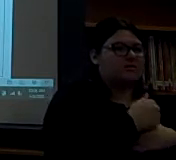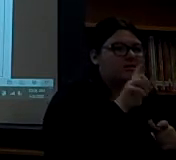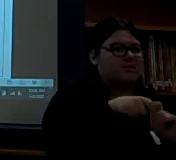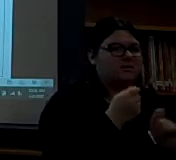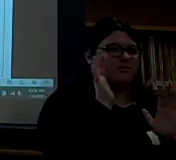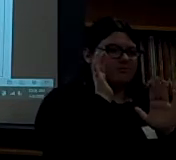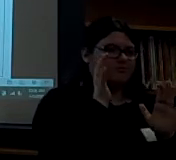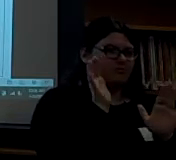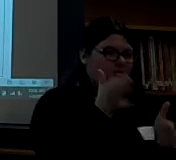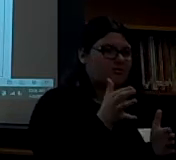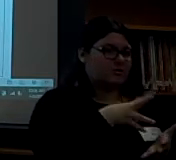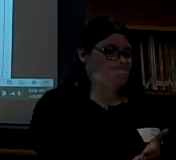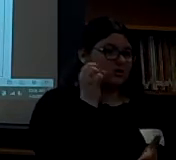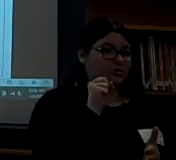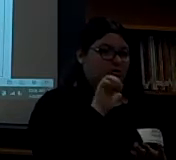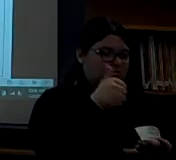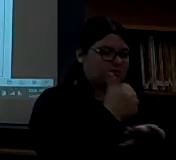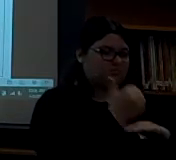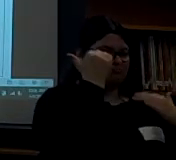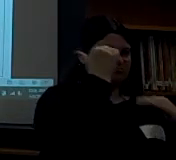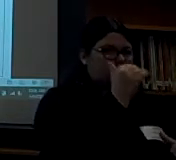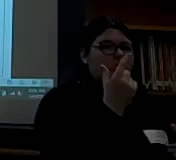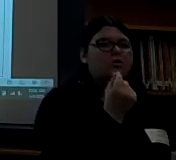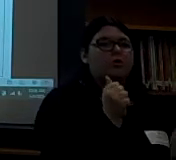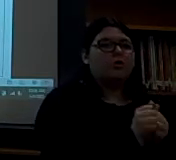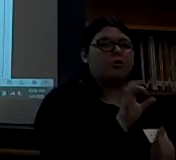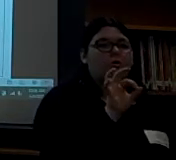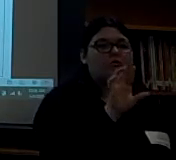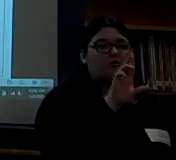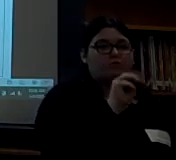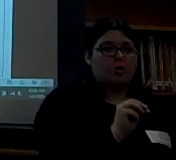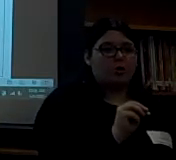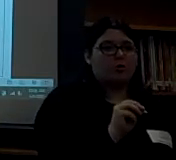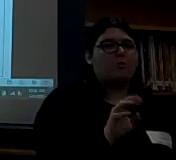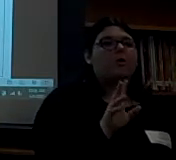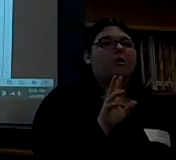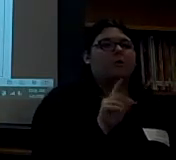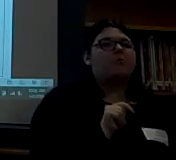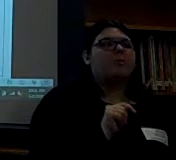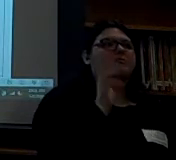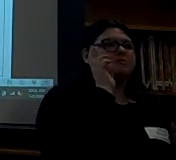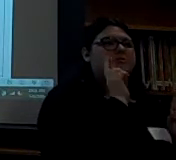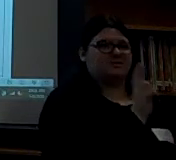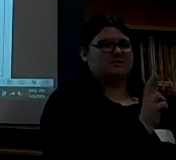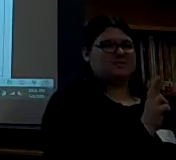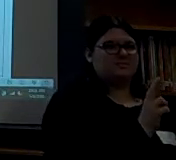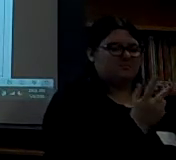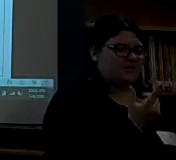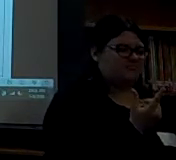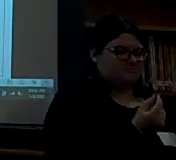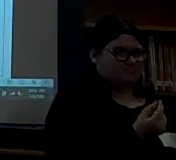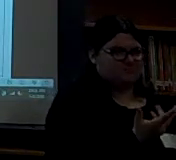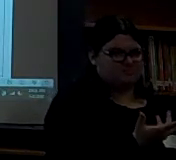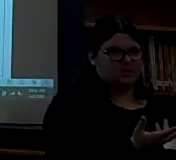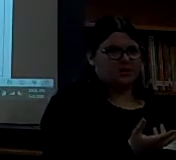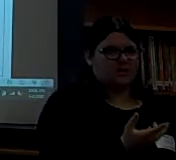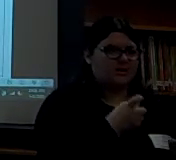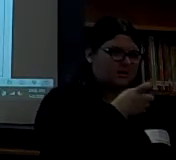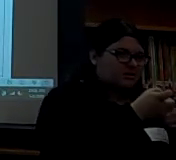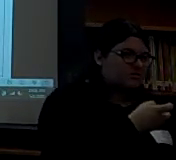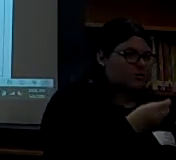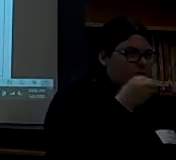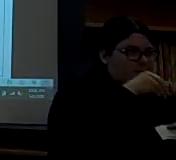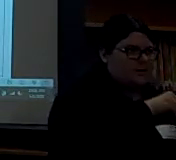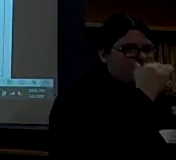focus on learning. So when you set your boundary, you do it with firmness, but you also respect what they're going through and you give them control within